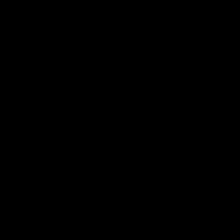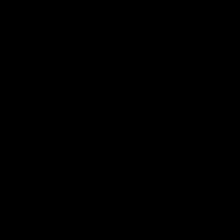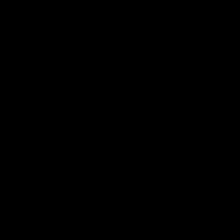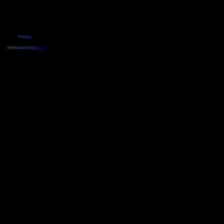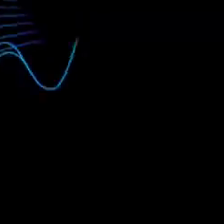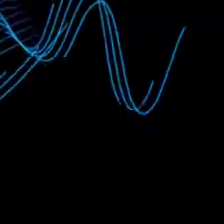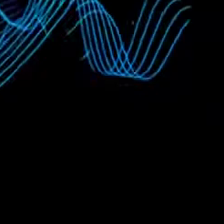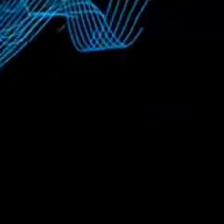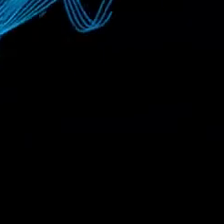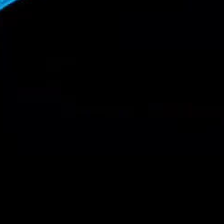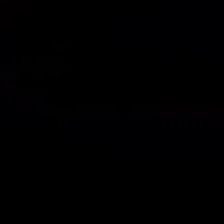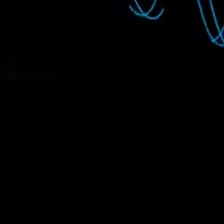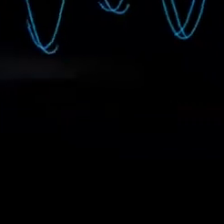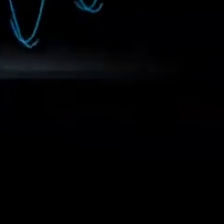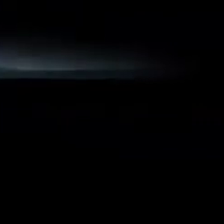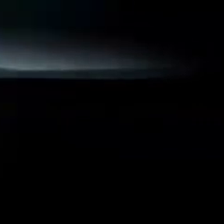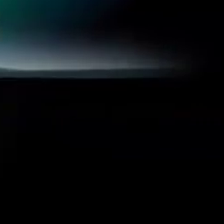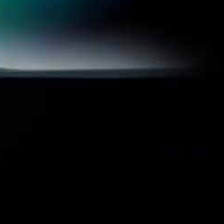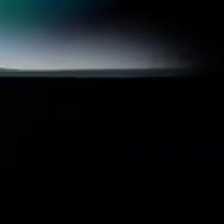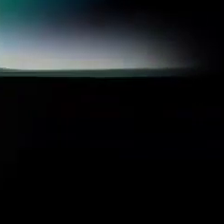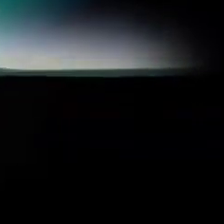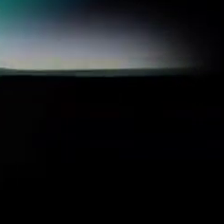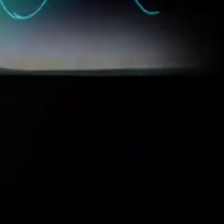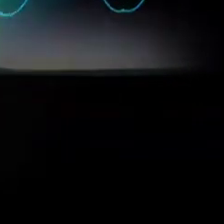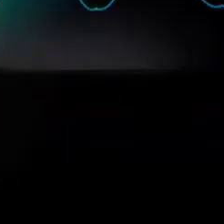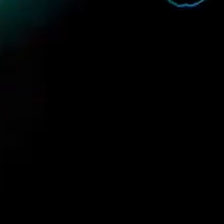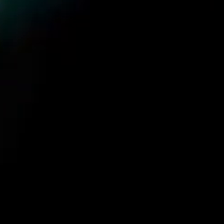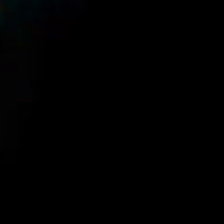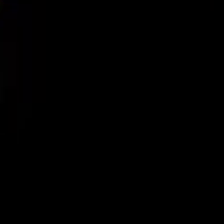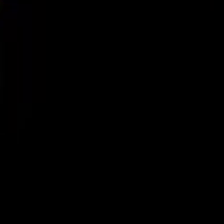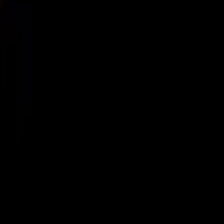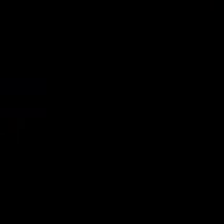Supporting local content so you can see more of New Zealand on air.